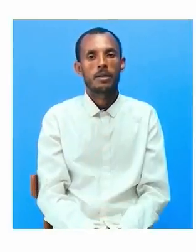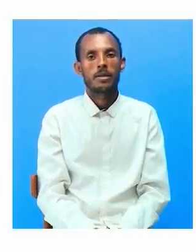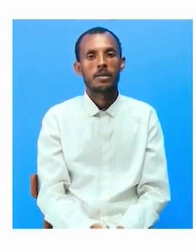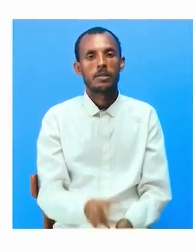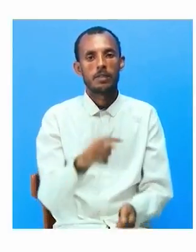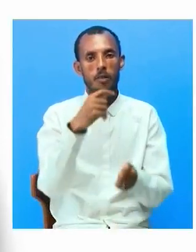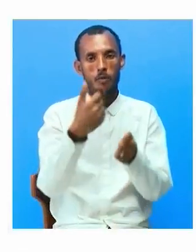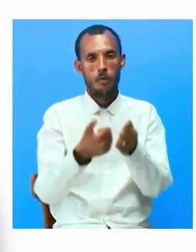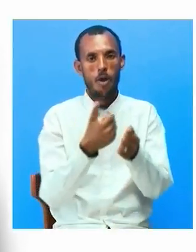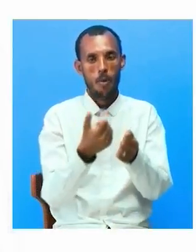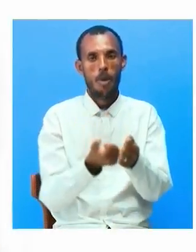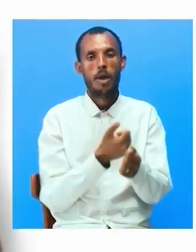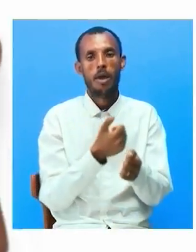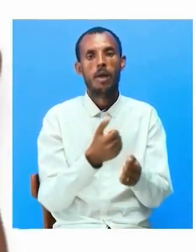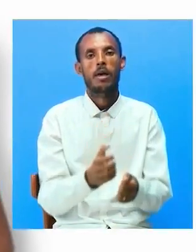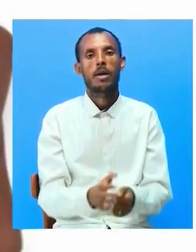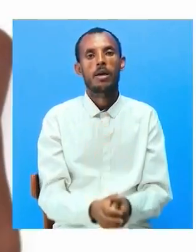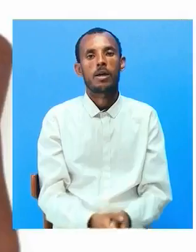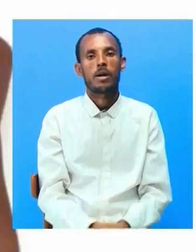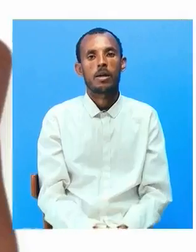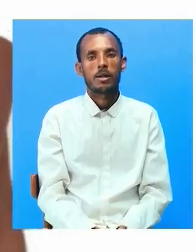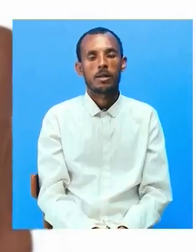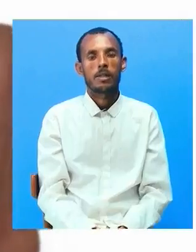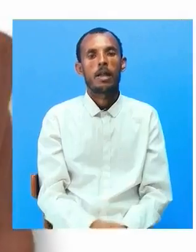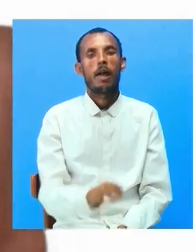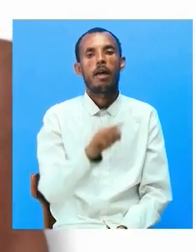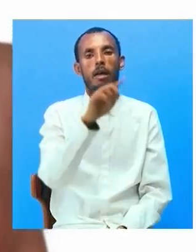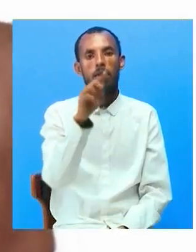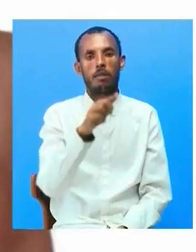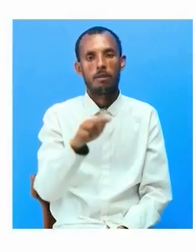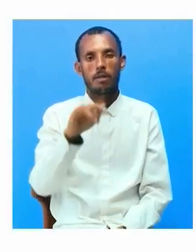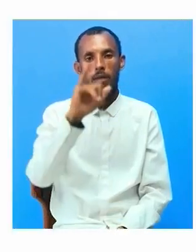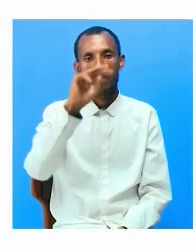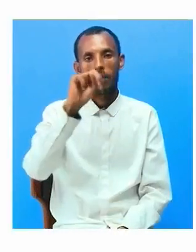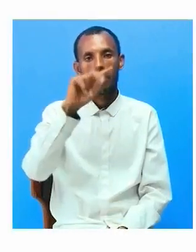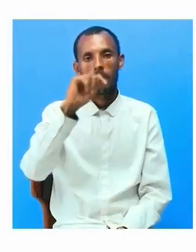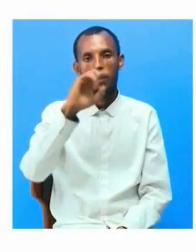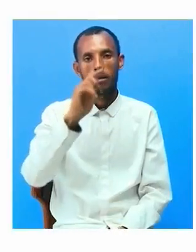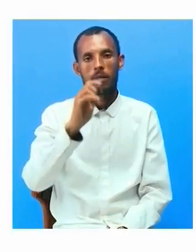The product of the following integers.